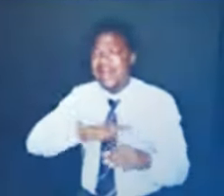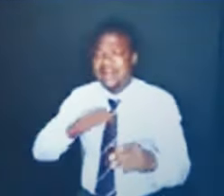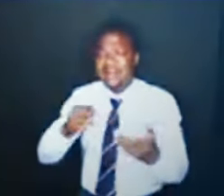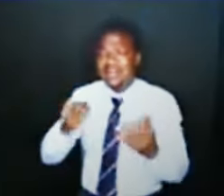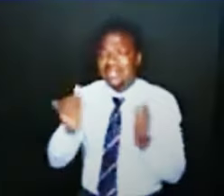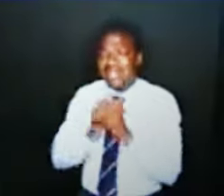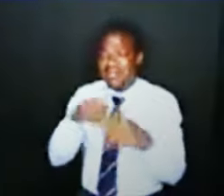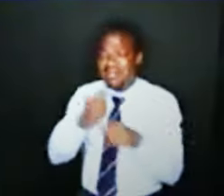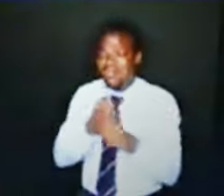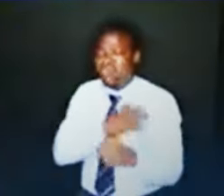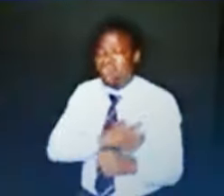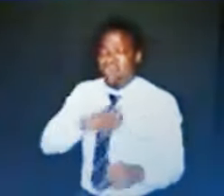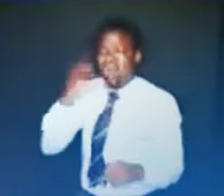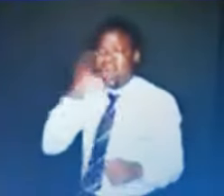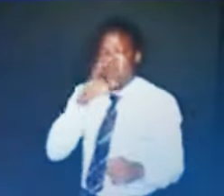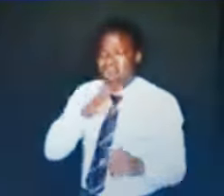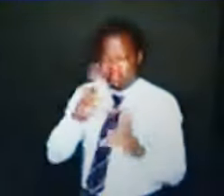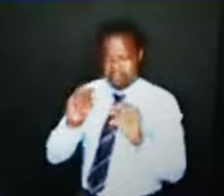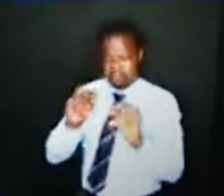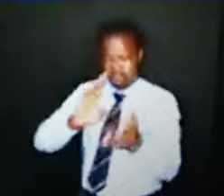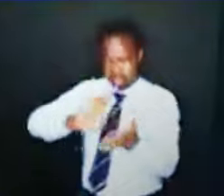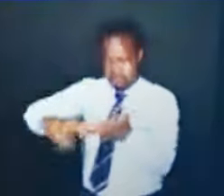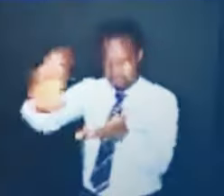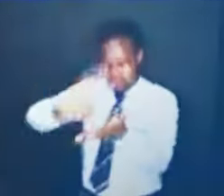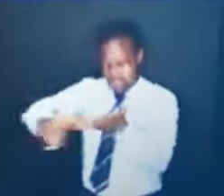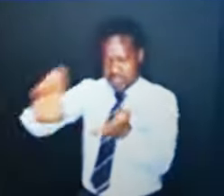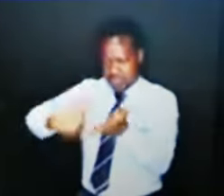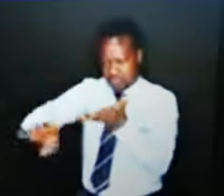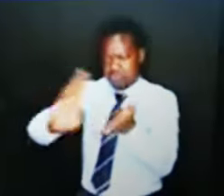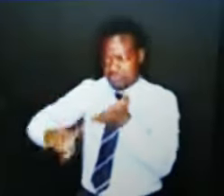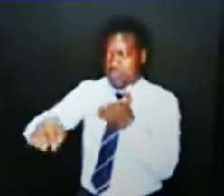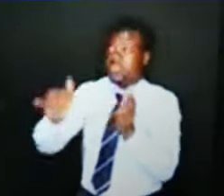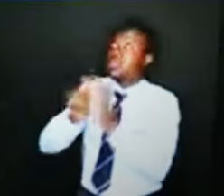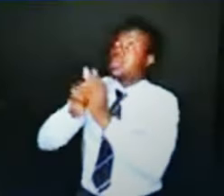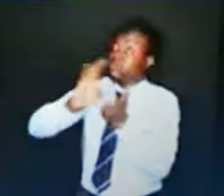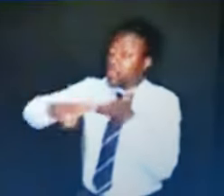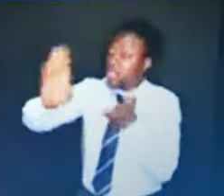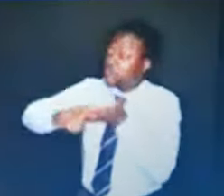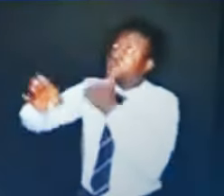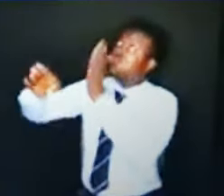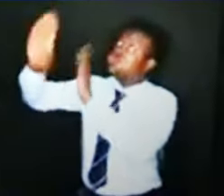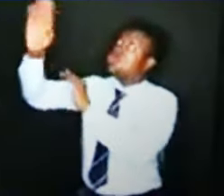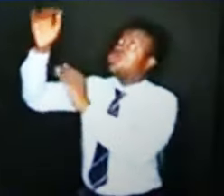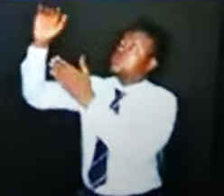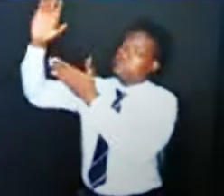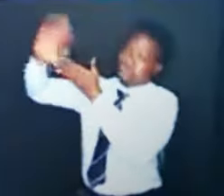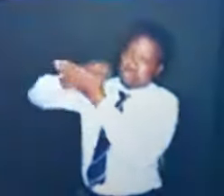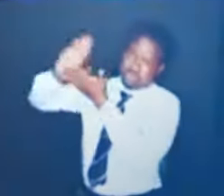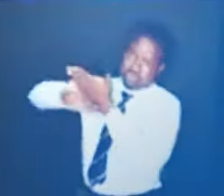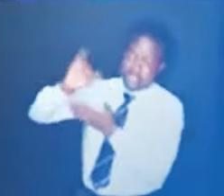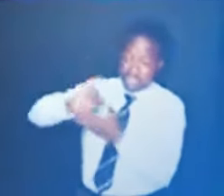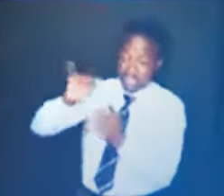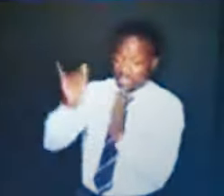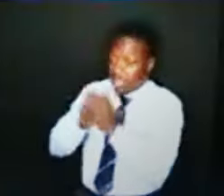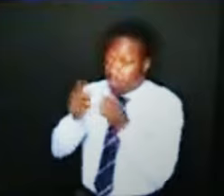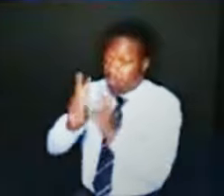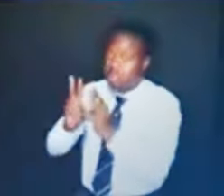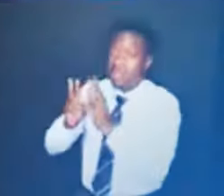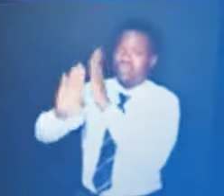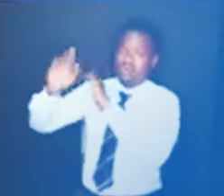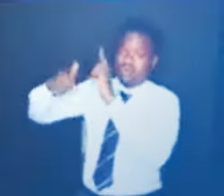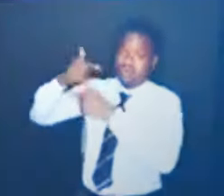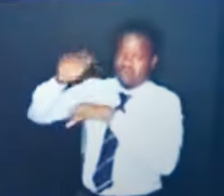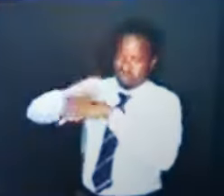that it is God who will either lift you up or destroy. And so say opo nyankopon animu adomo